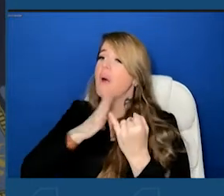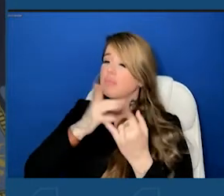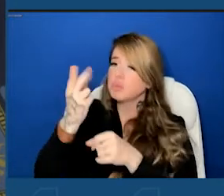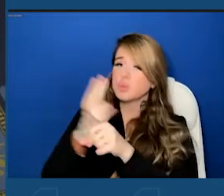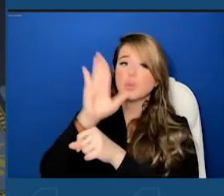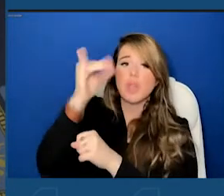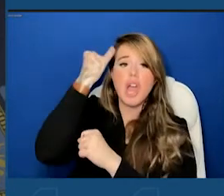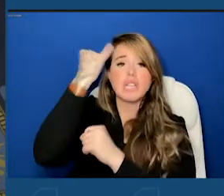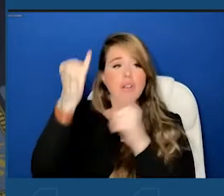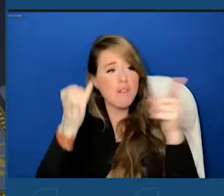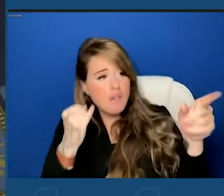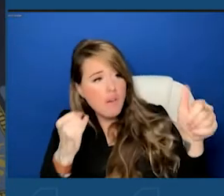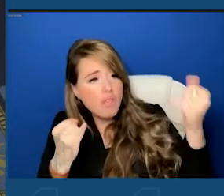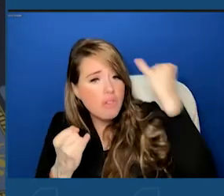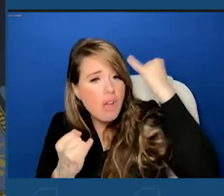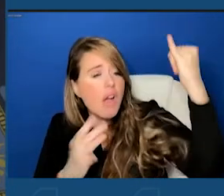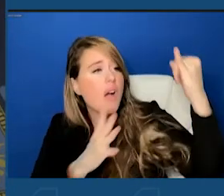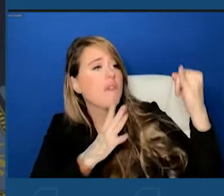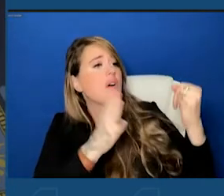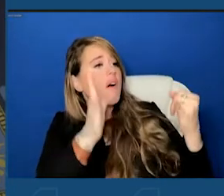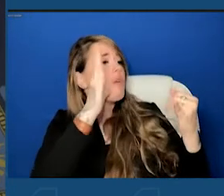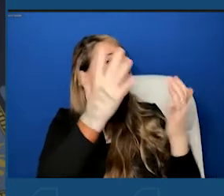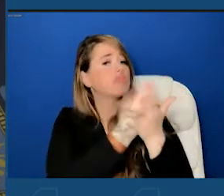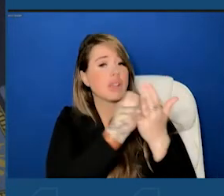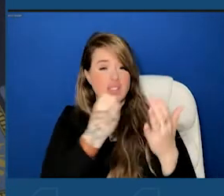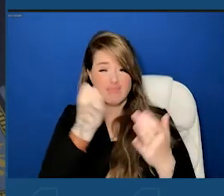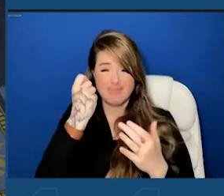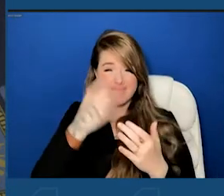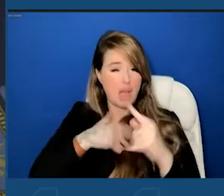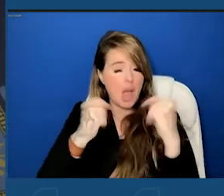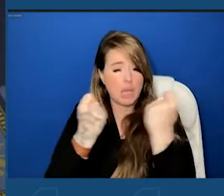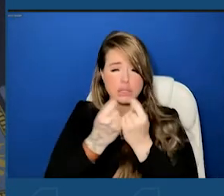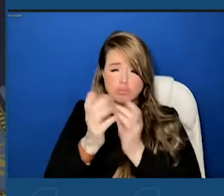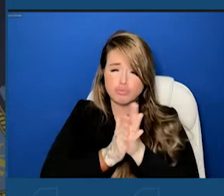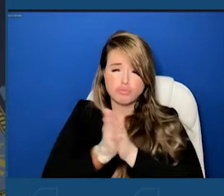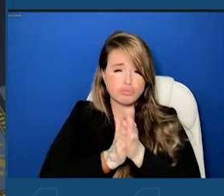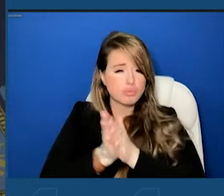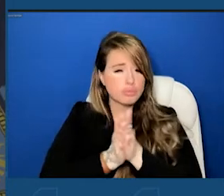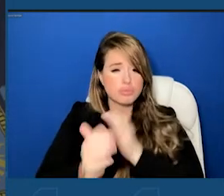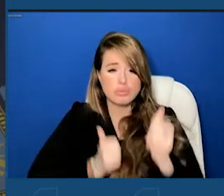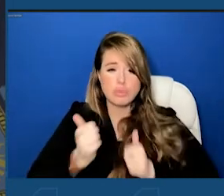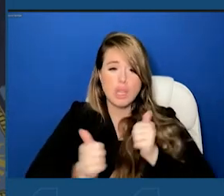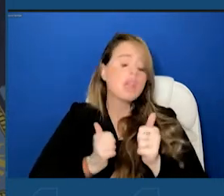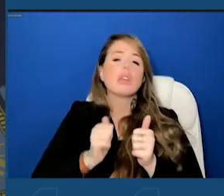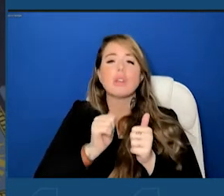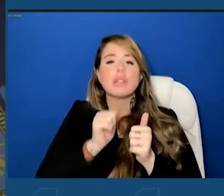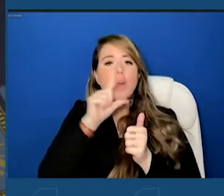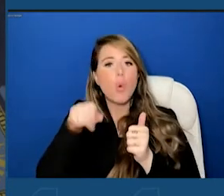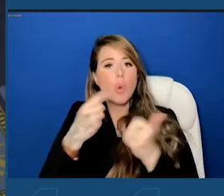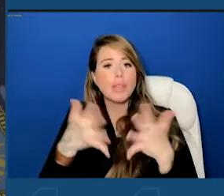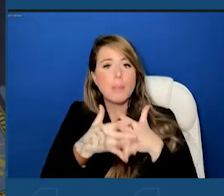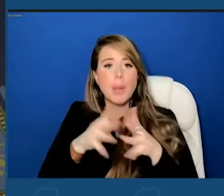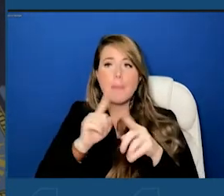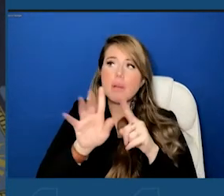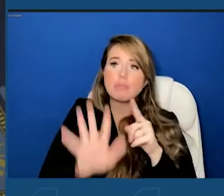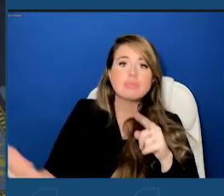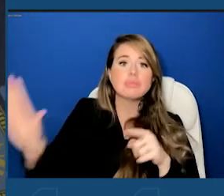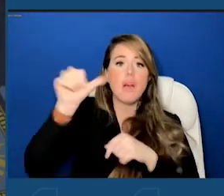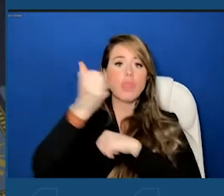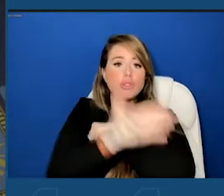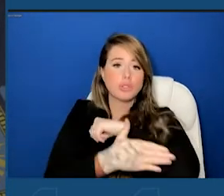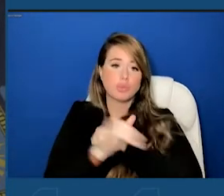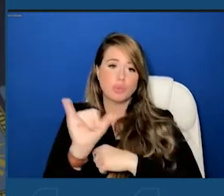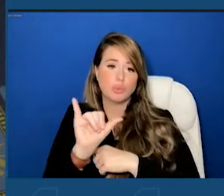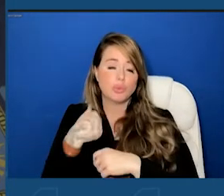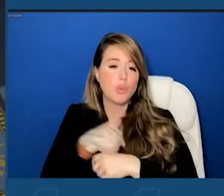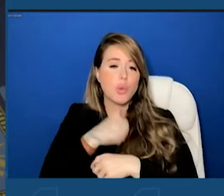adopt here as well. So I want that to continue. My team is laser focused on what's happening, not just here, but in other countries as well. We'll always be at the forefront